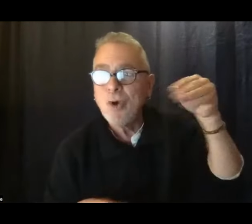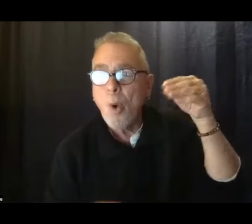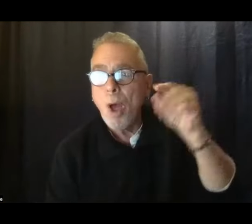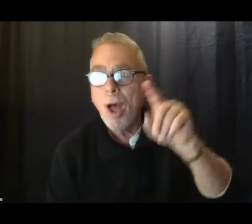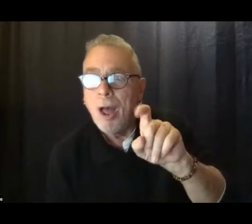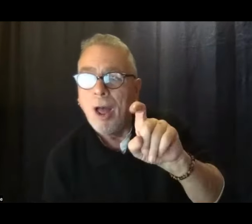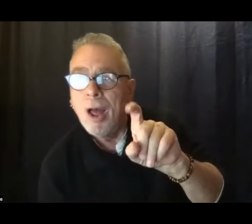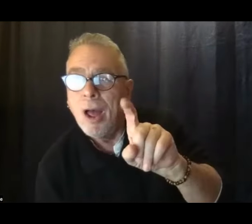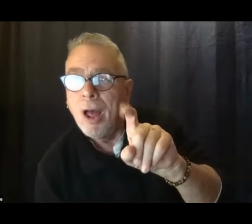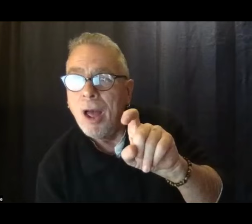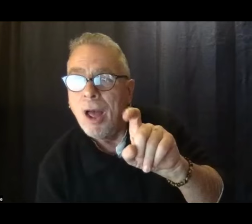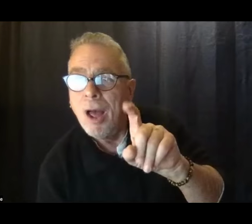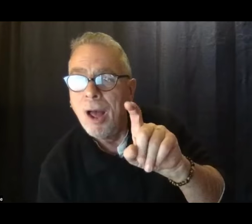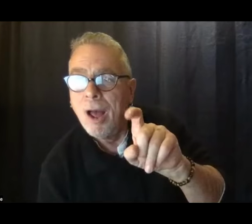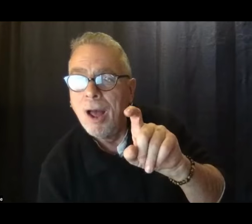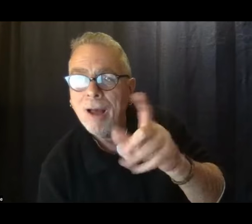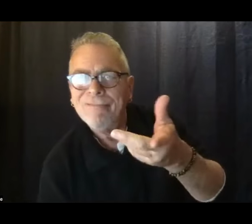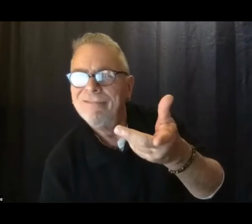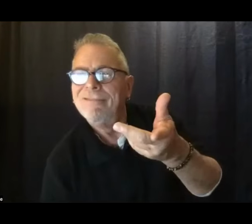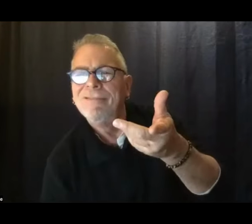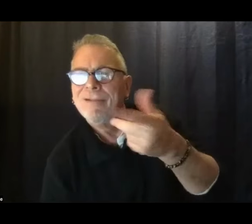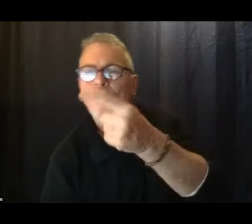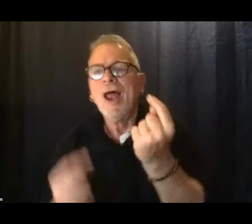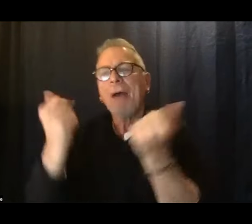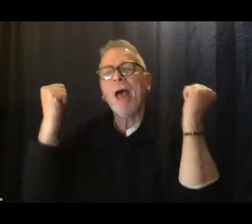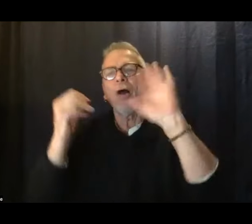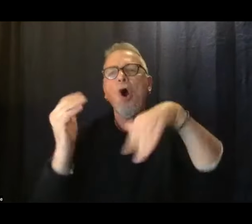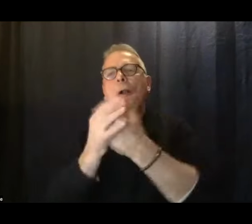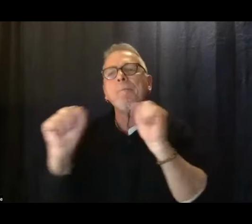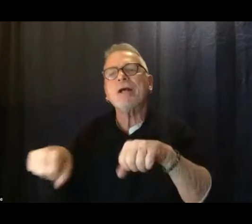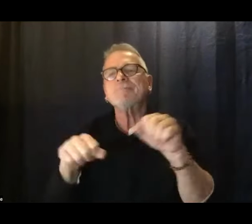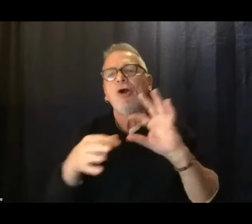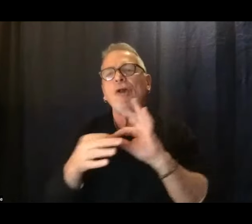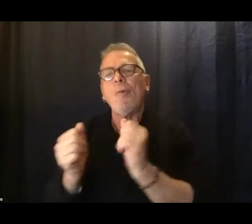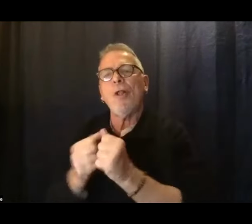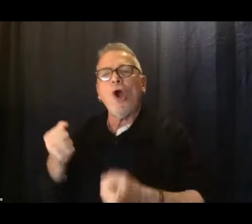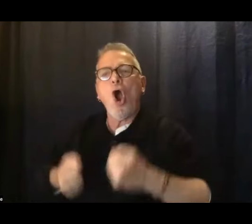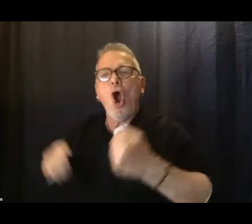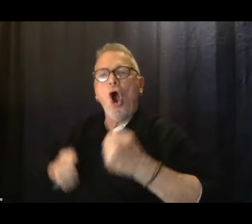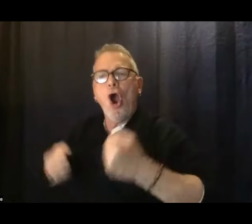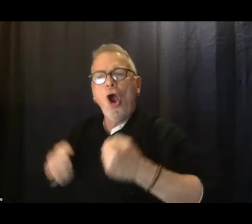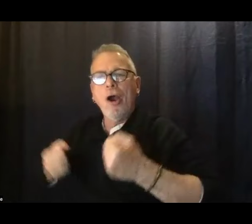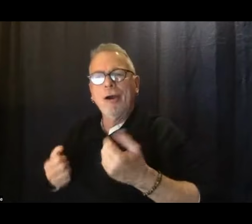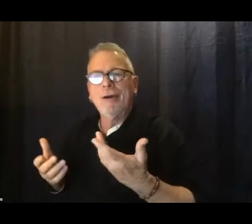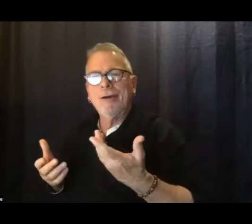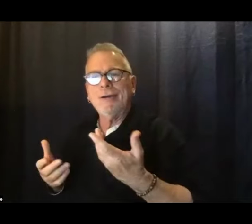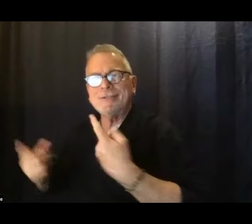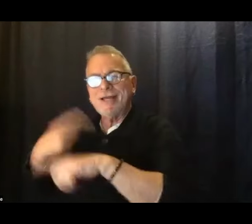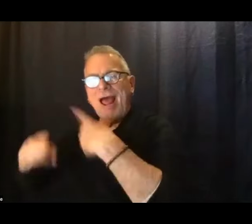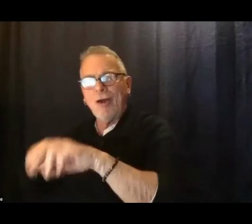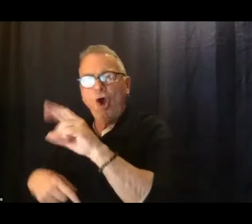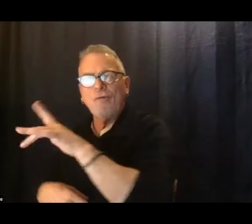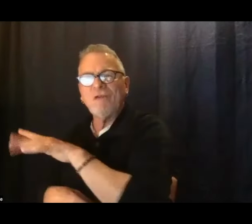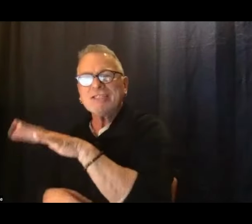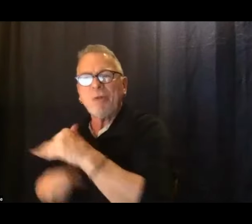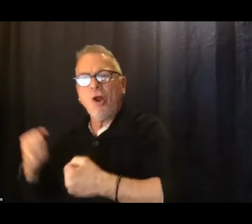foods. It's not going to be auto parts in a grocery store, most likely, right? So now all of the